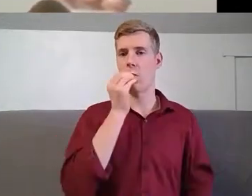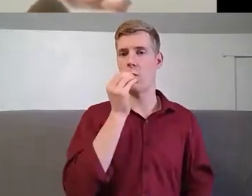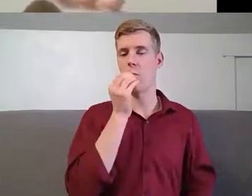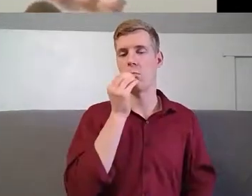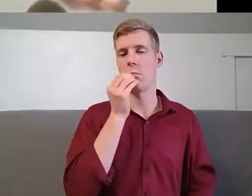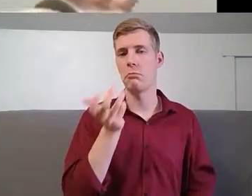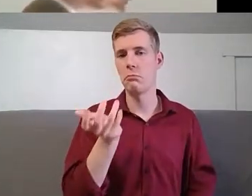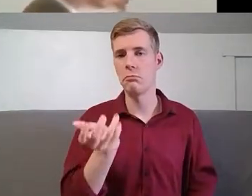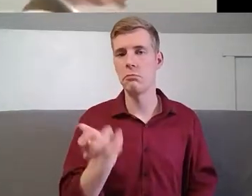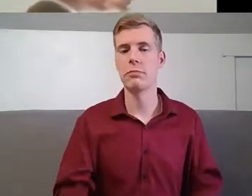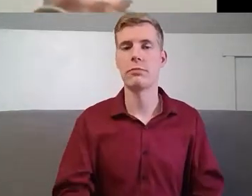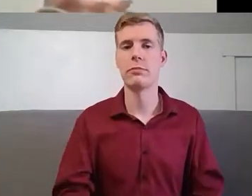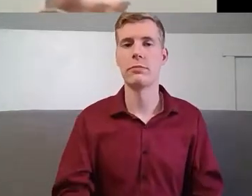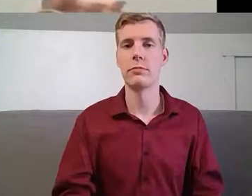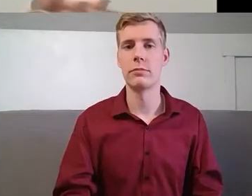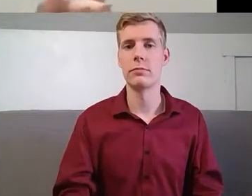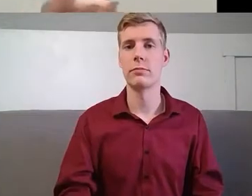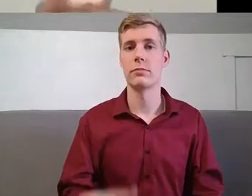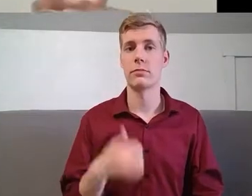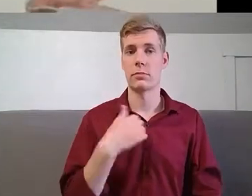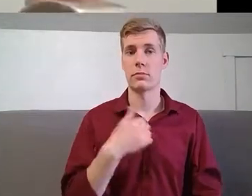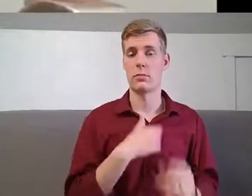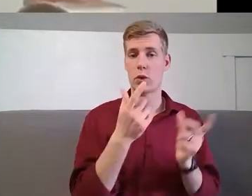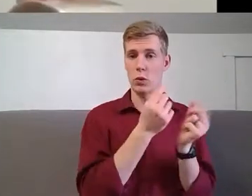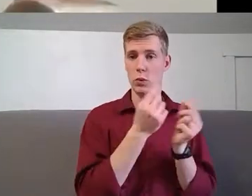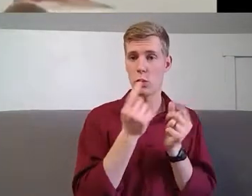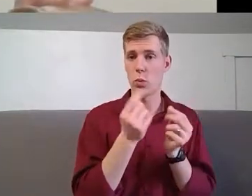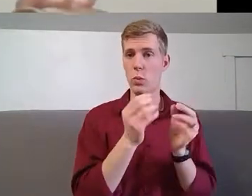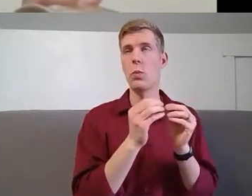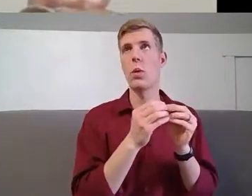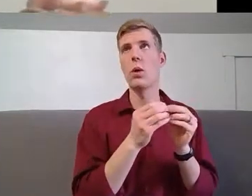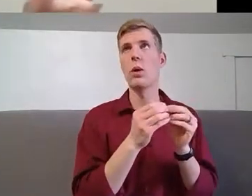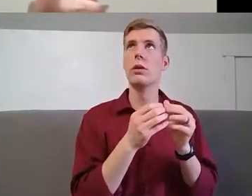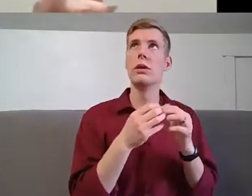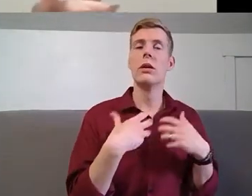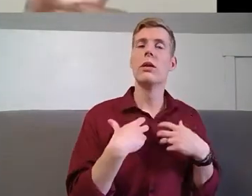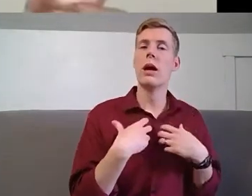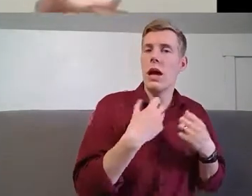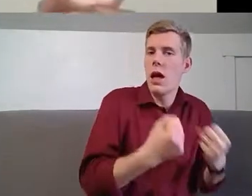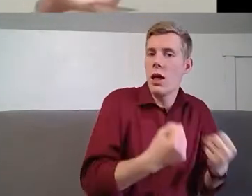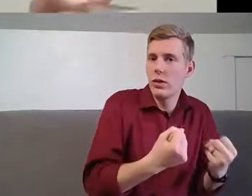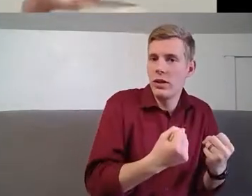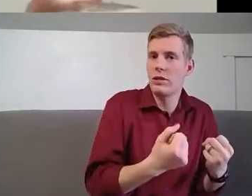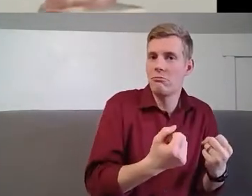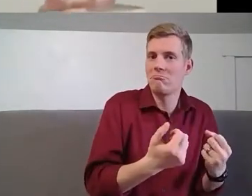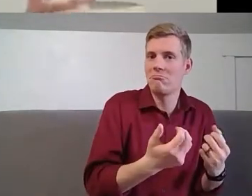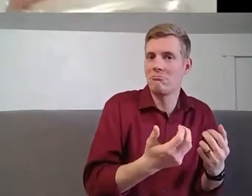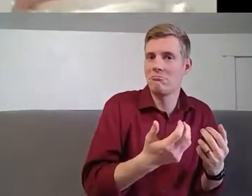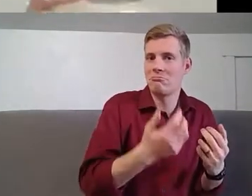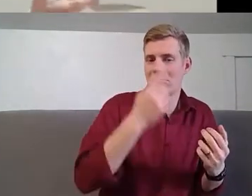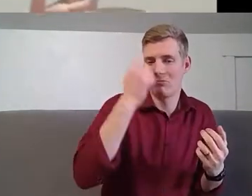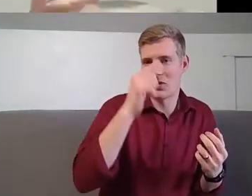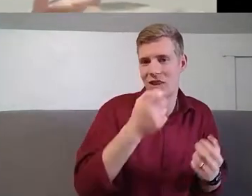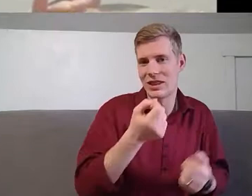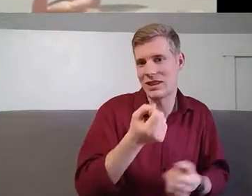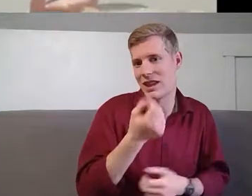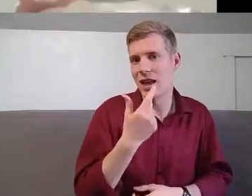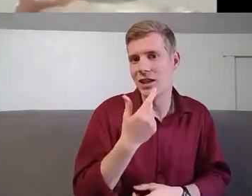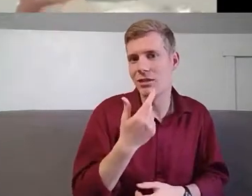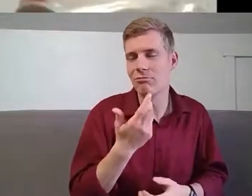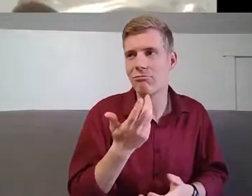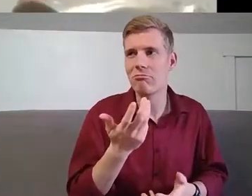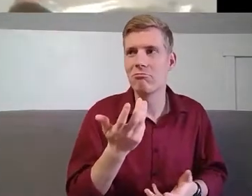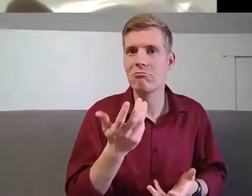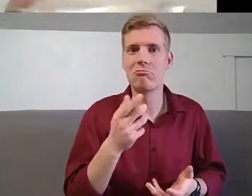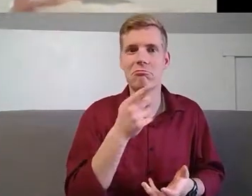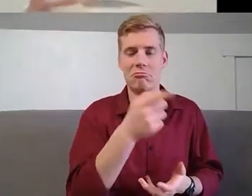So some things that we do that are on the healthier side for a snack as a family is